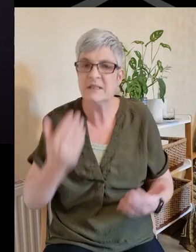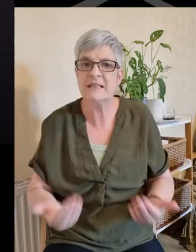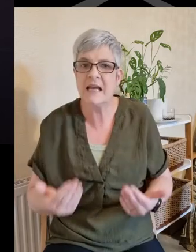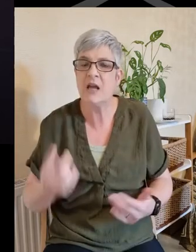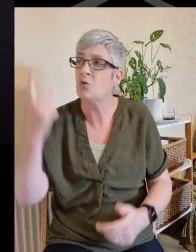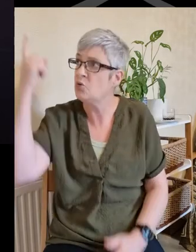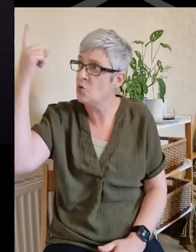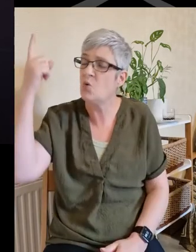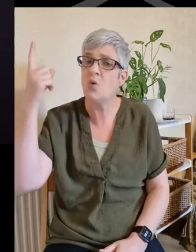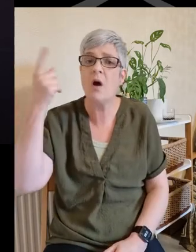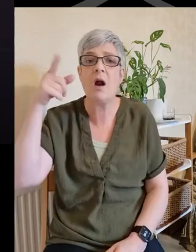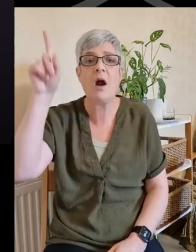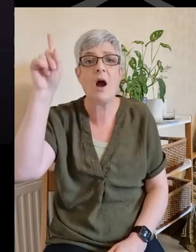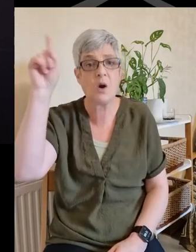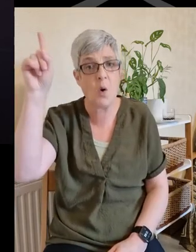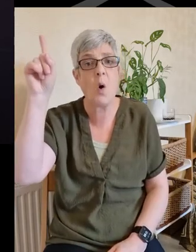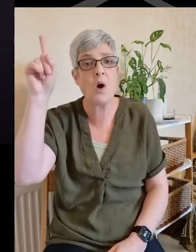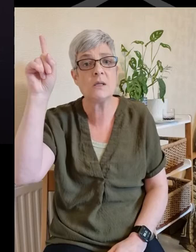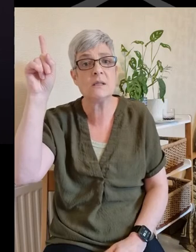God in Israel.